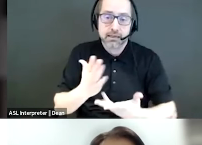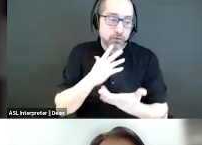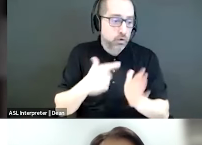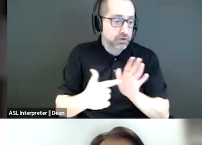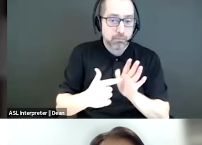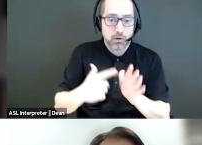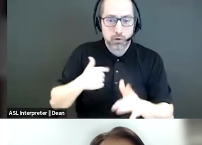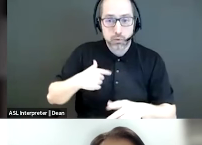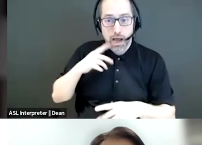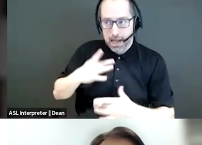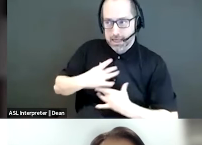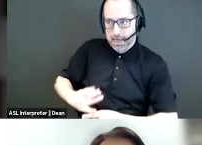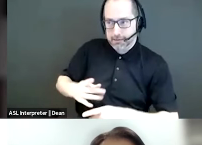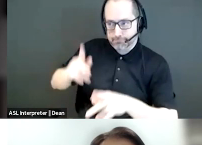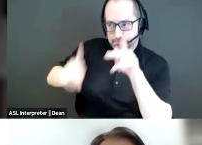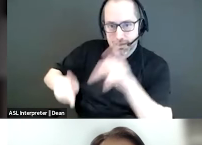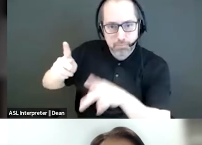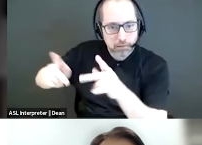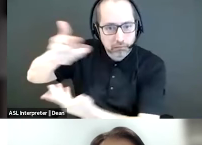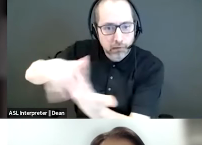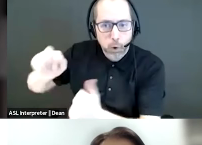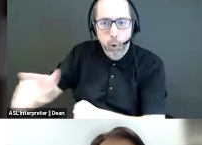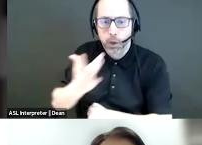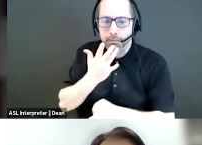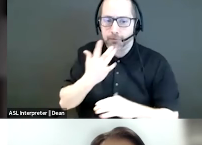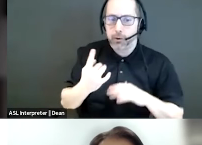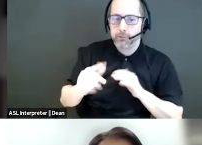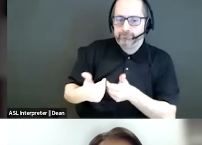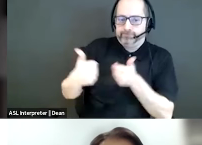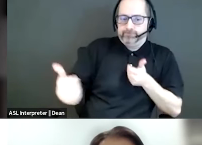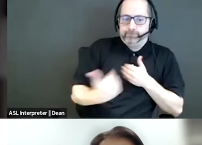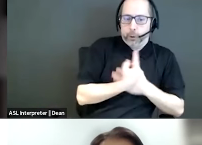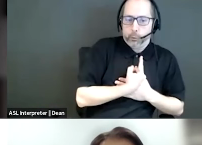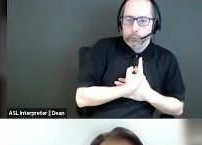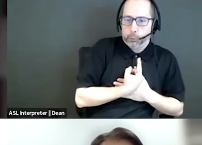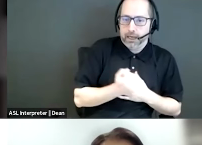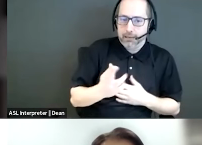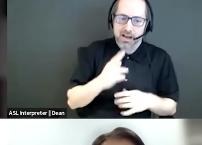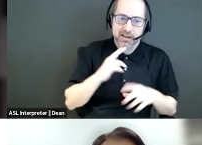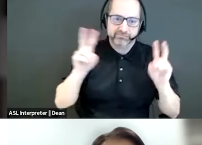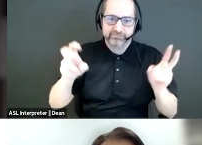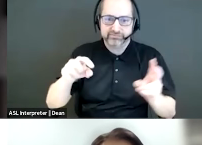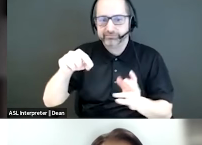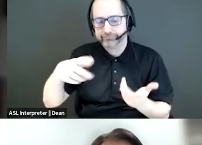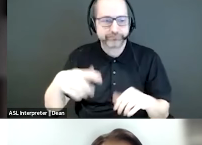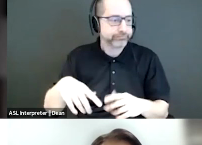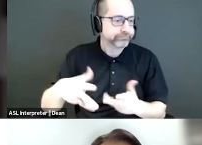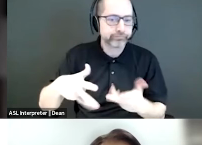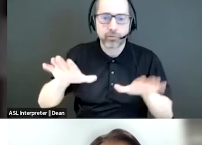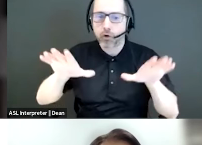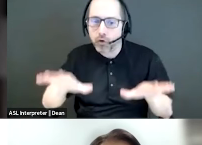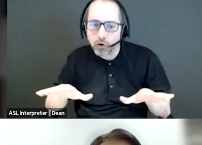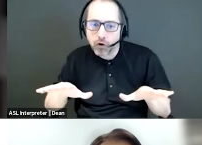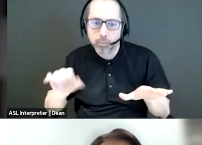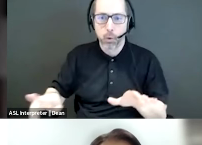that continuum? Am I introverted? Am I down to earth? So we see by this splotch in the middle that this